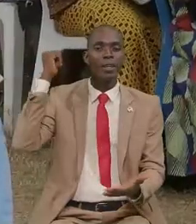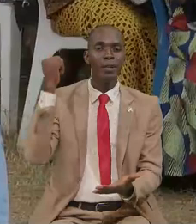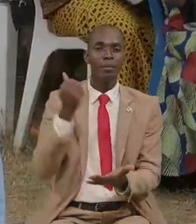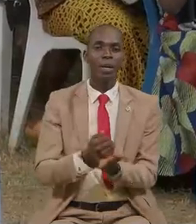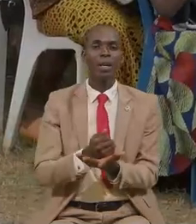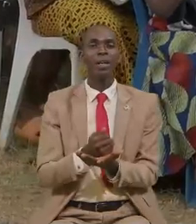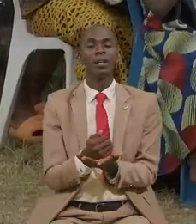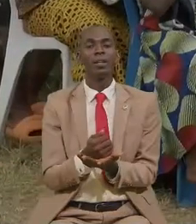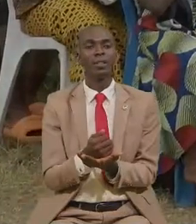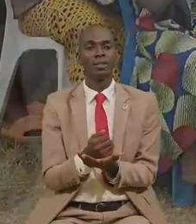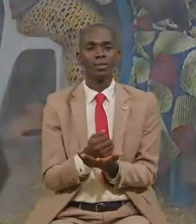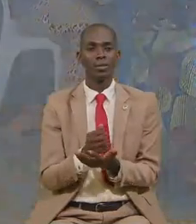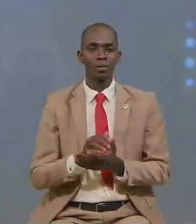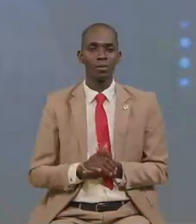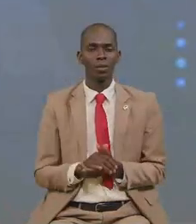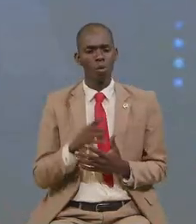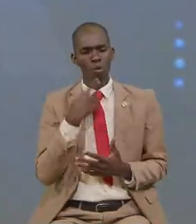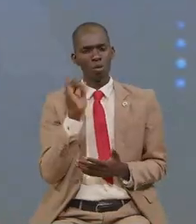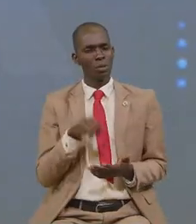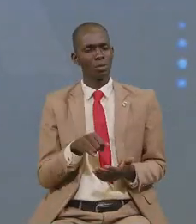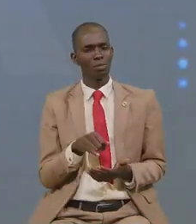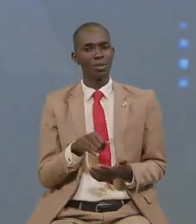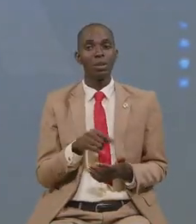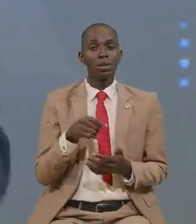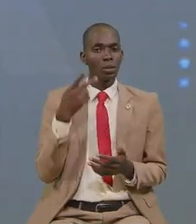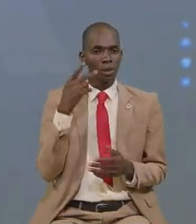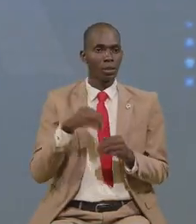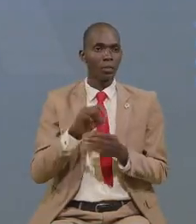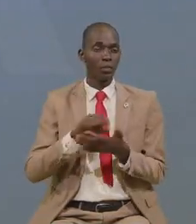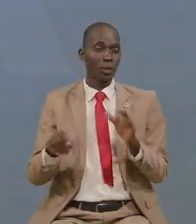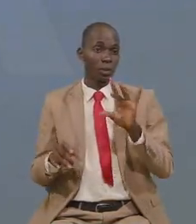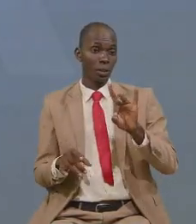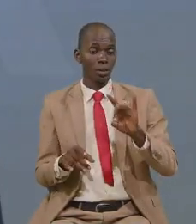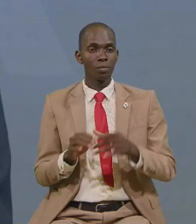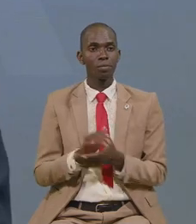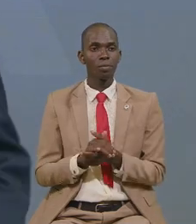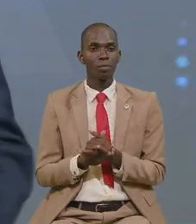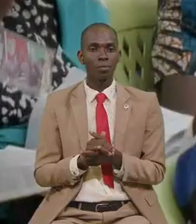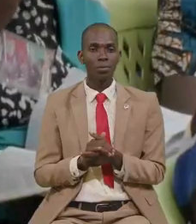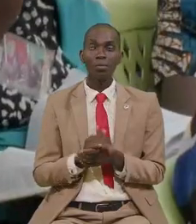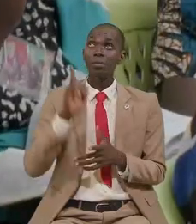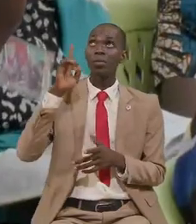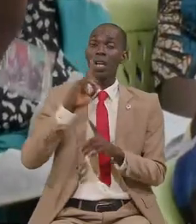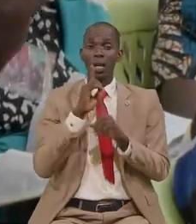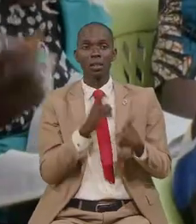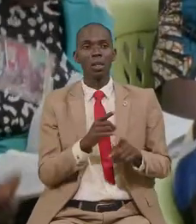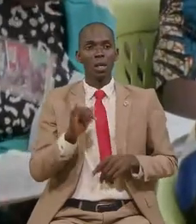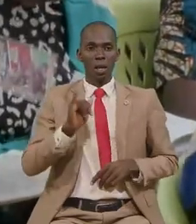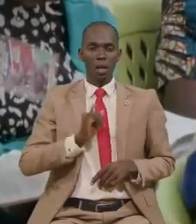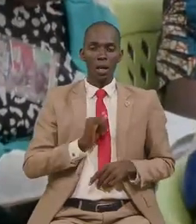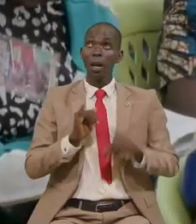amen. Amen. Who is this? Look at verse 8. It says, I am Alpha and